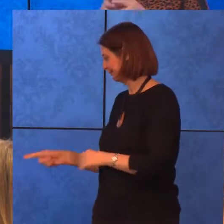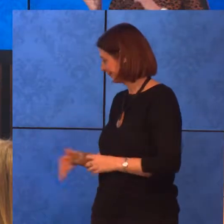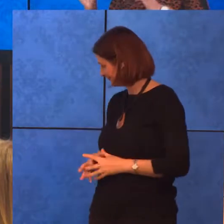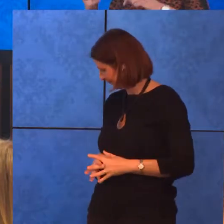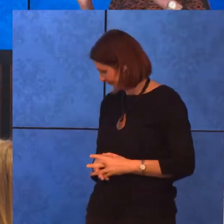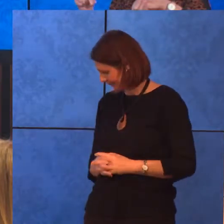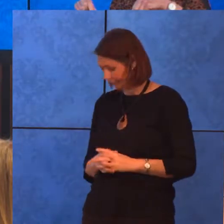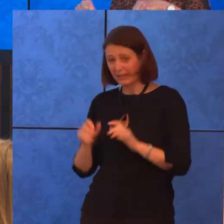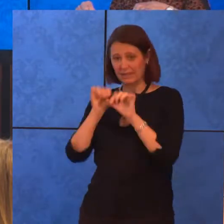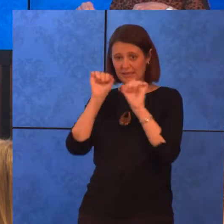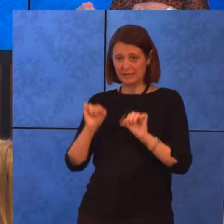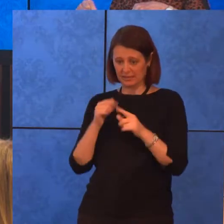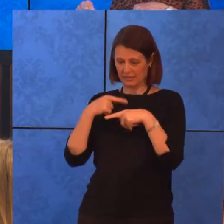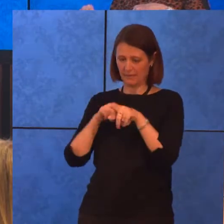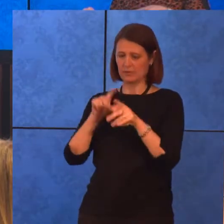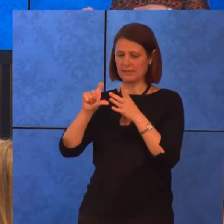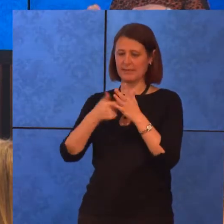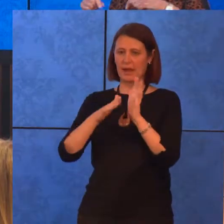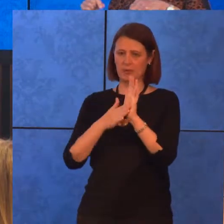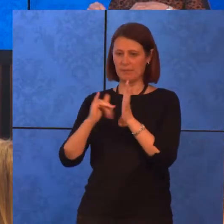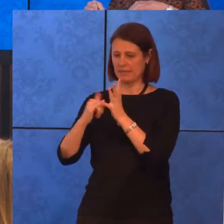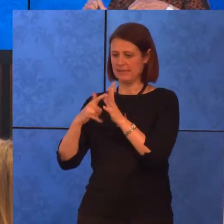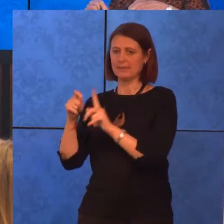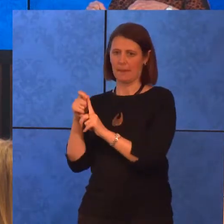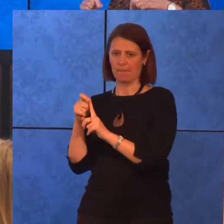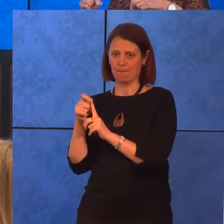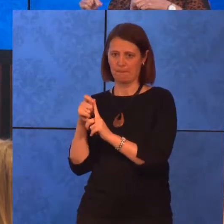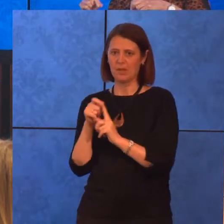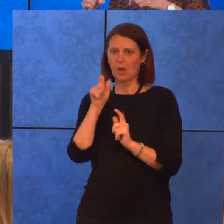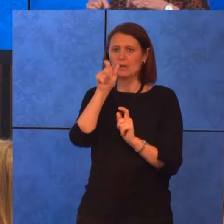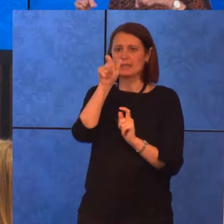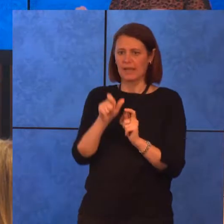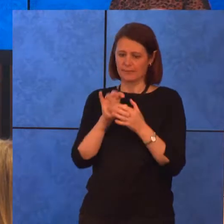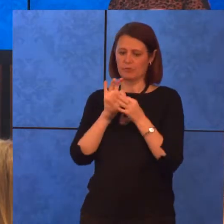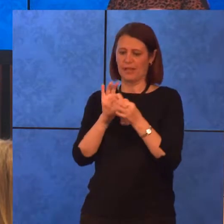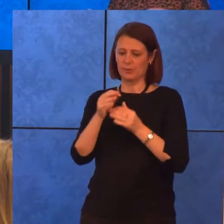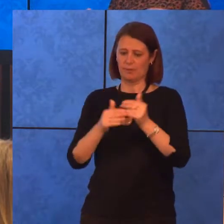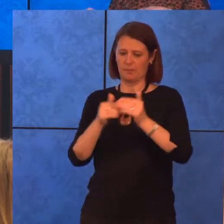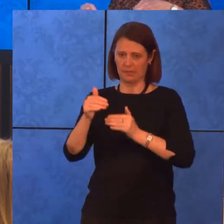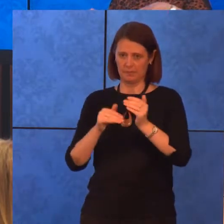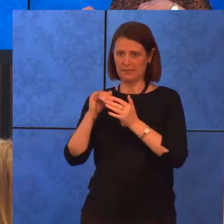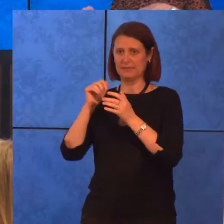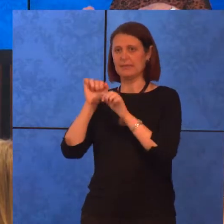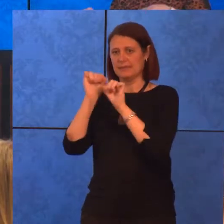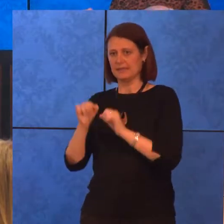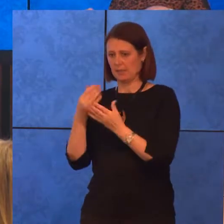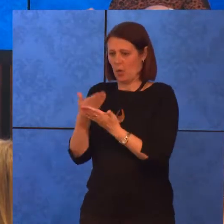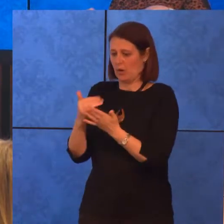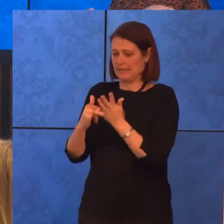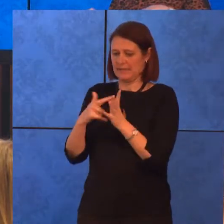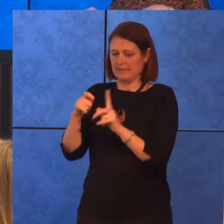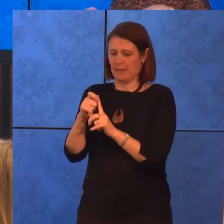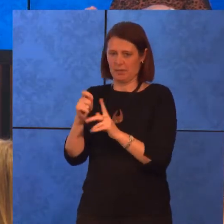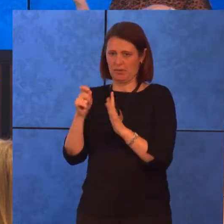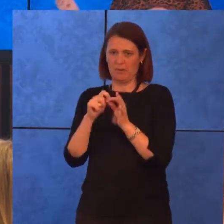The system is built on a CRM SAP. The system is a customer relationship management system built on a SAP base. I'm not